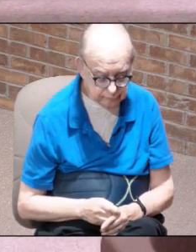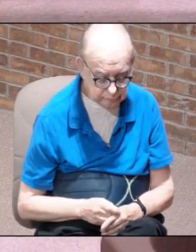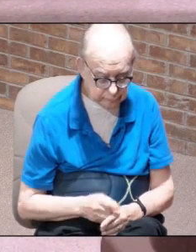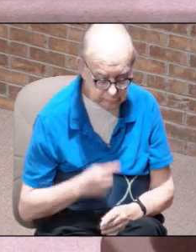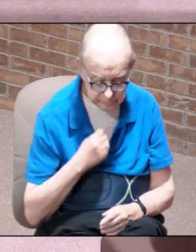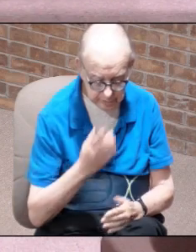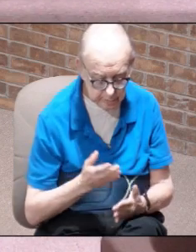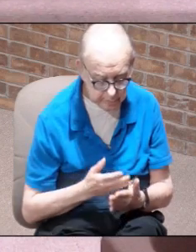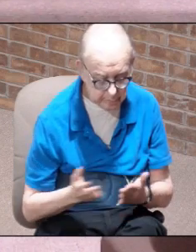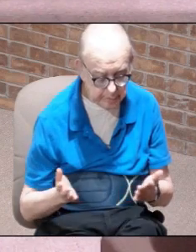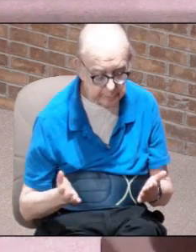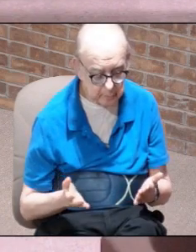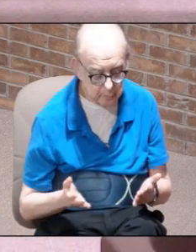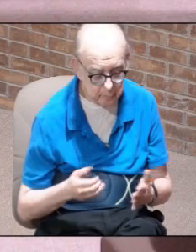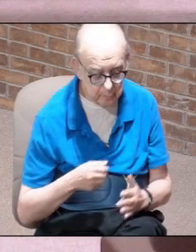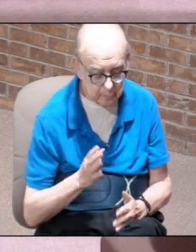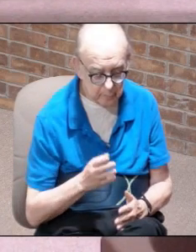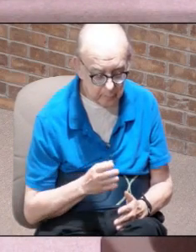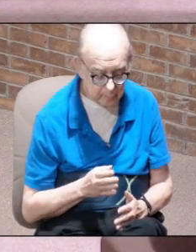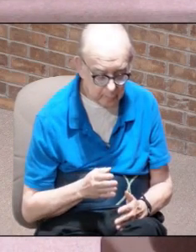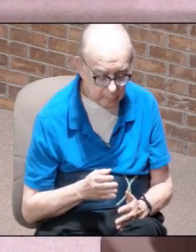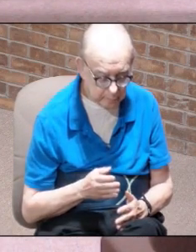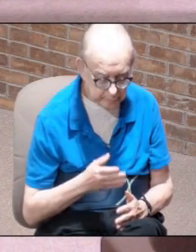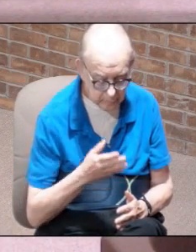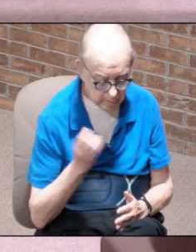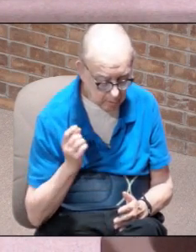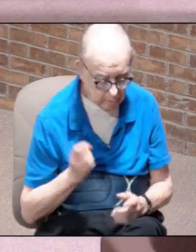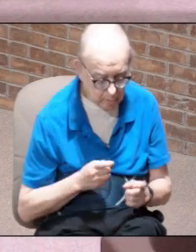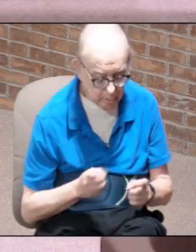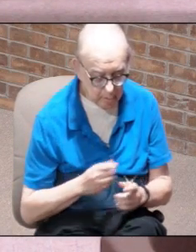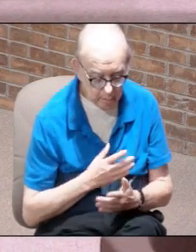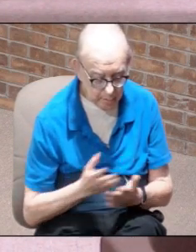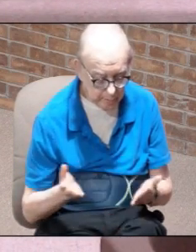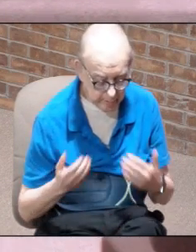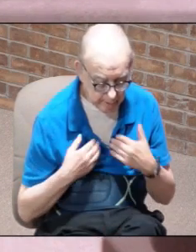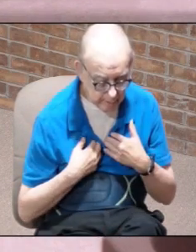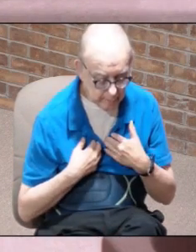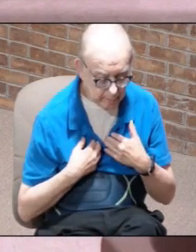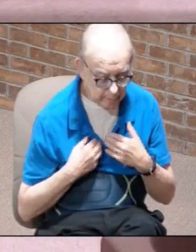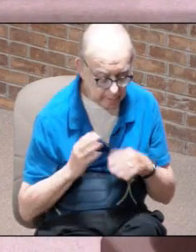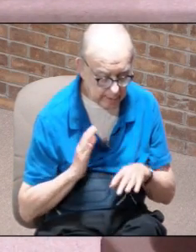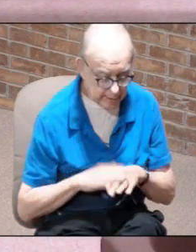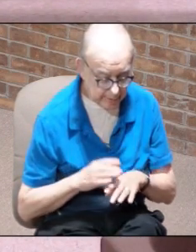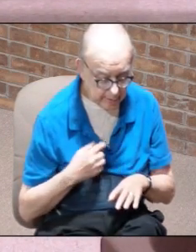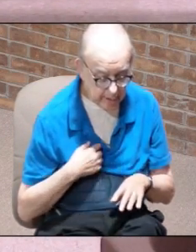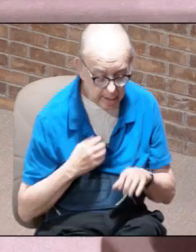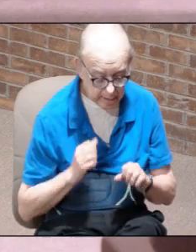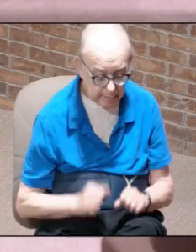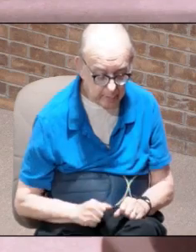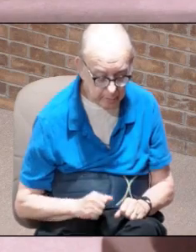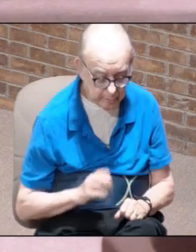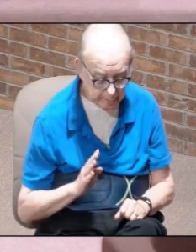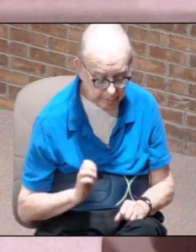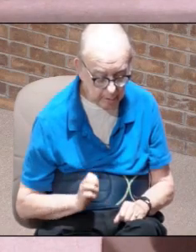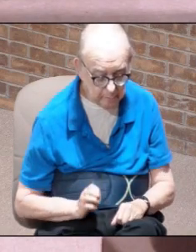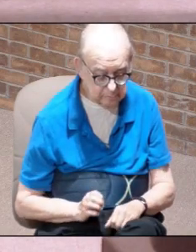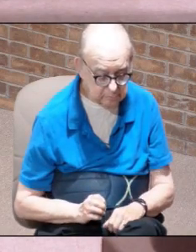May I say this to you? God is a better handler of everything I've got than I could ever be.